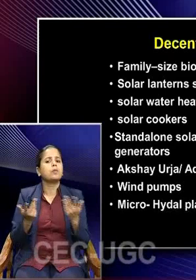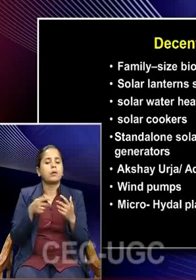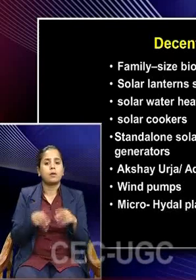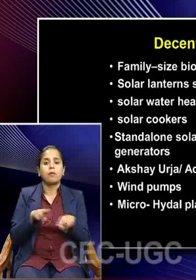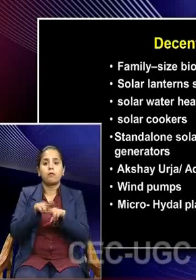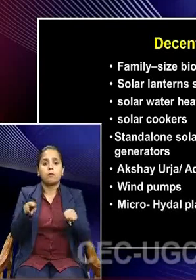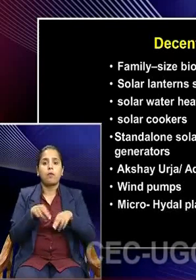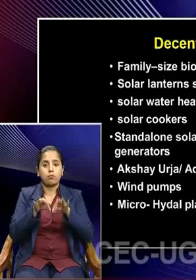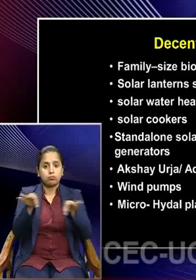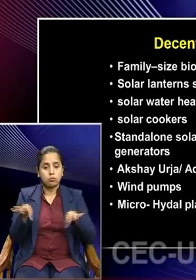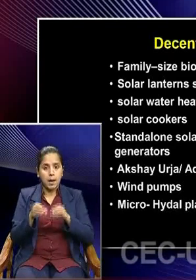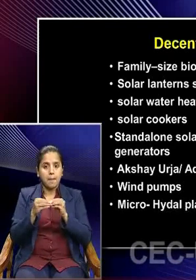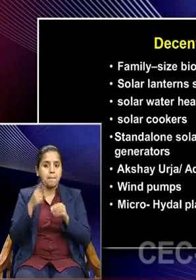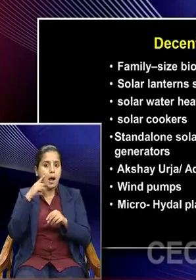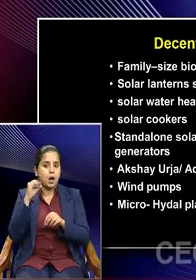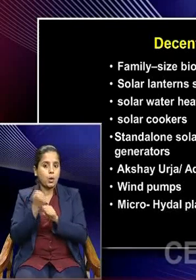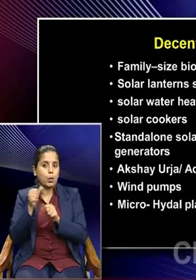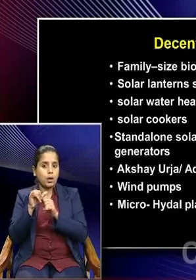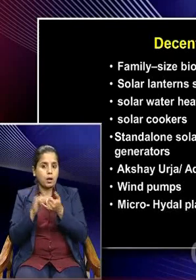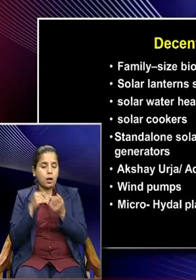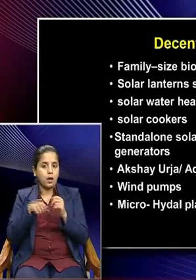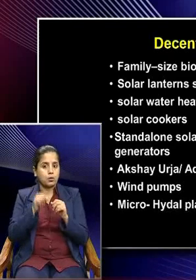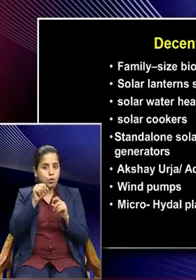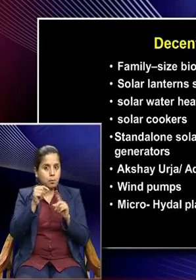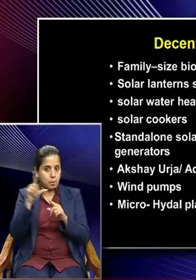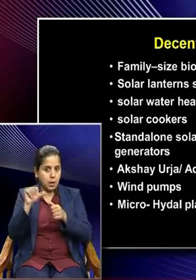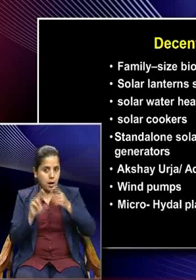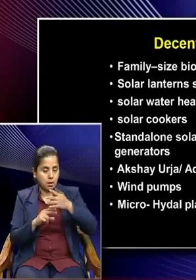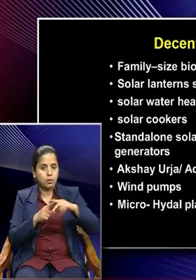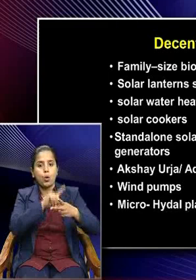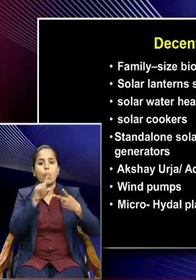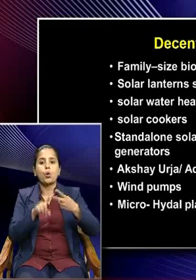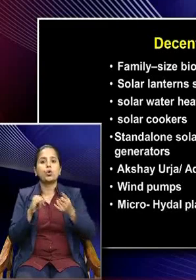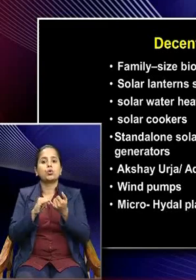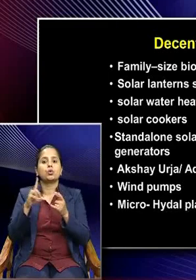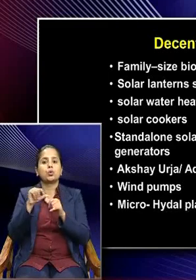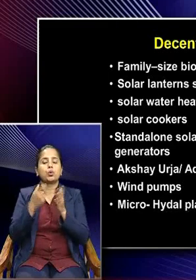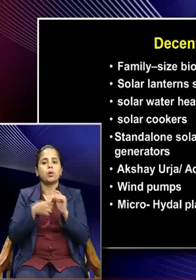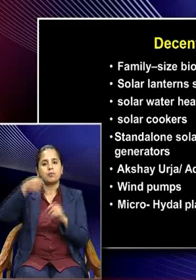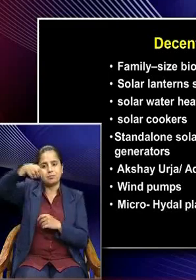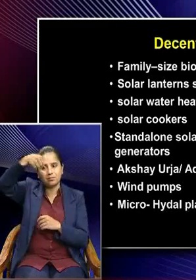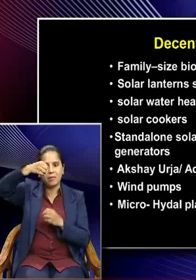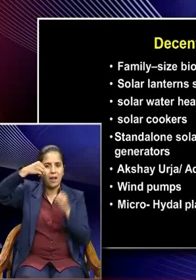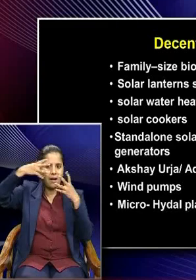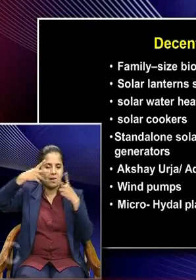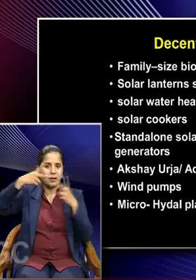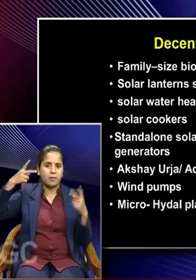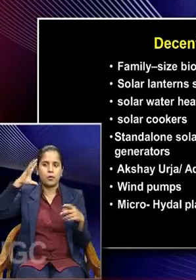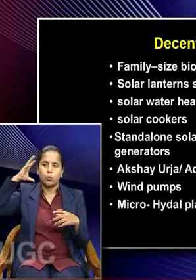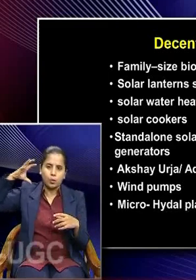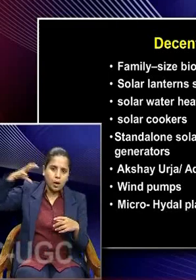size biogas plant, then the solar lanterns and the solar home